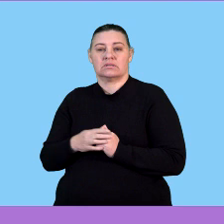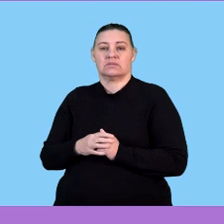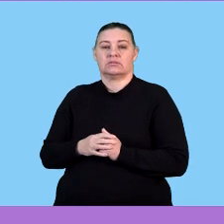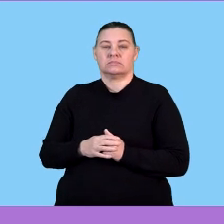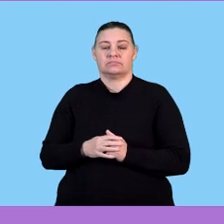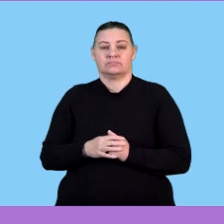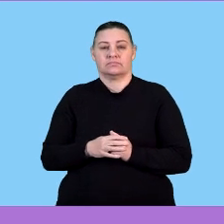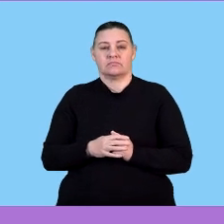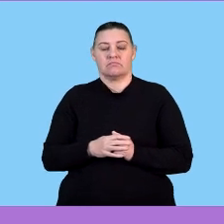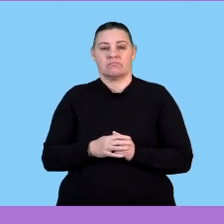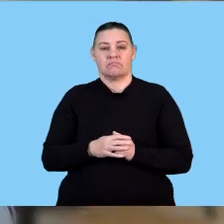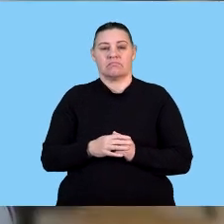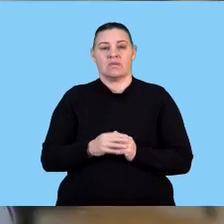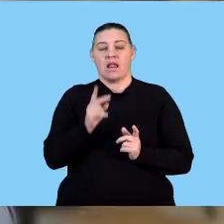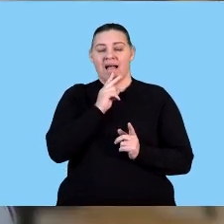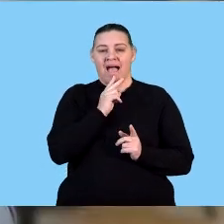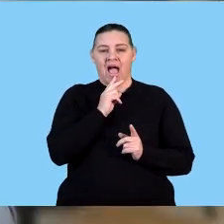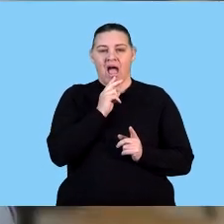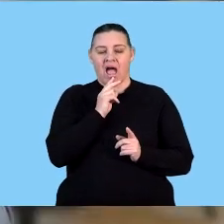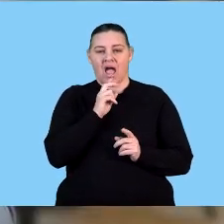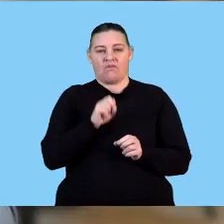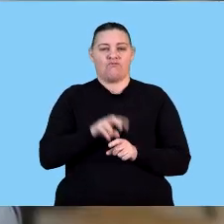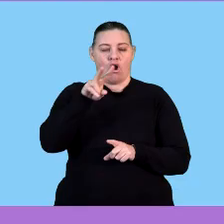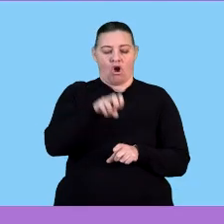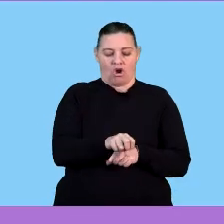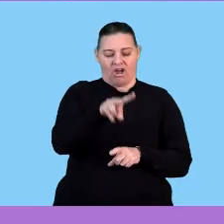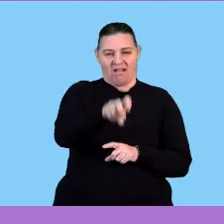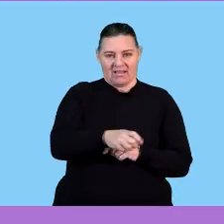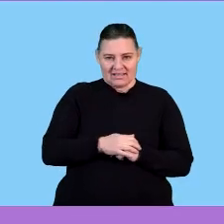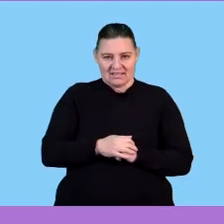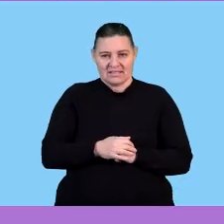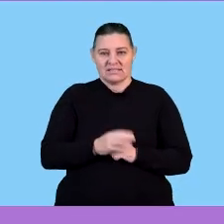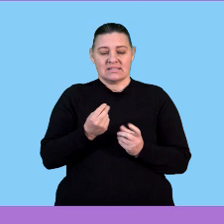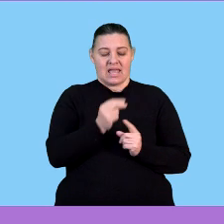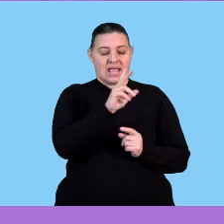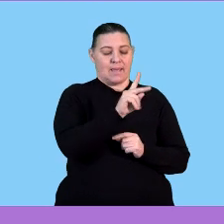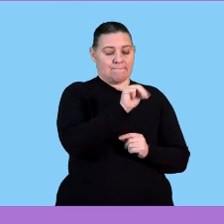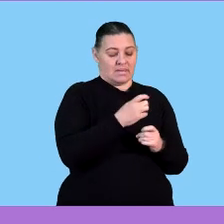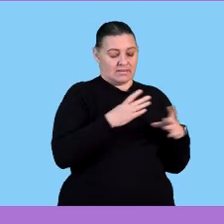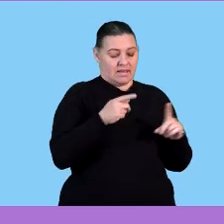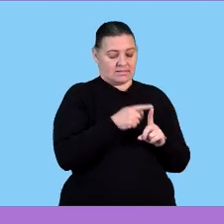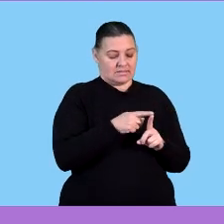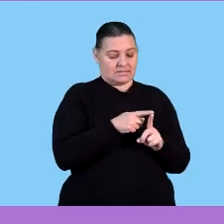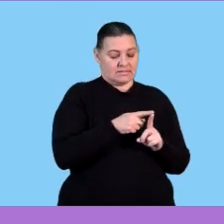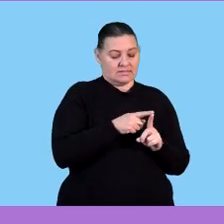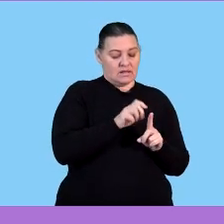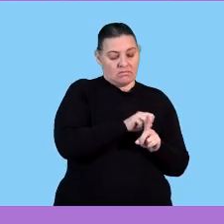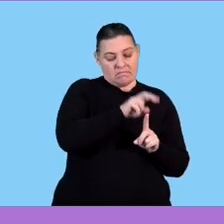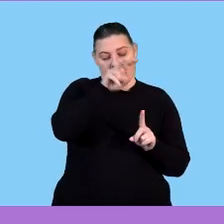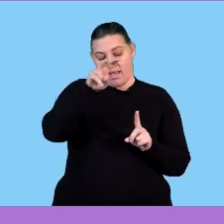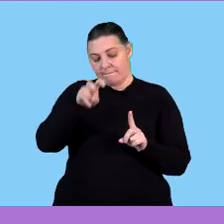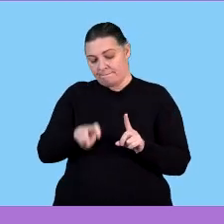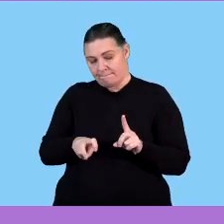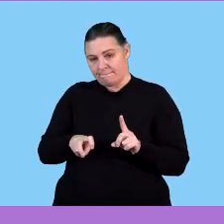is this, if you think about it like a leaping frog system, where let's say we start at kilometers and we leap